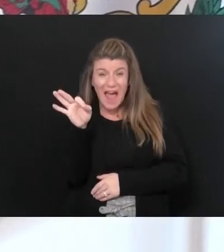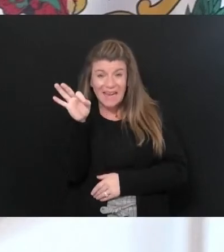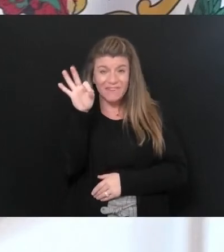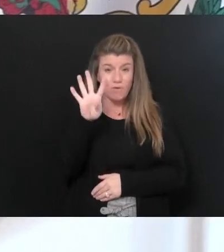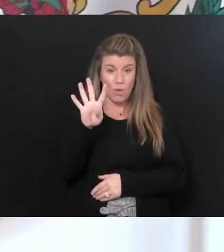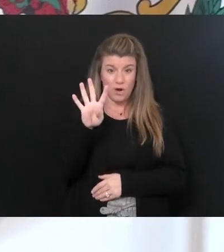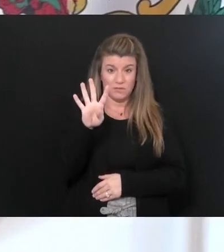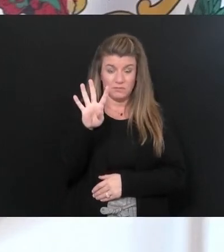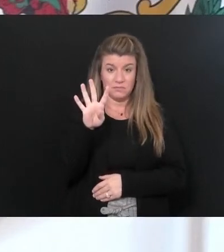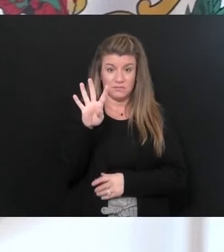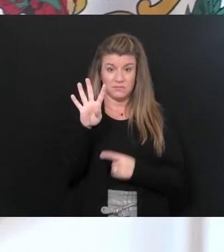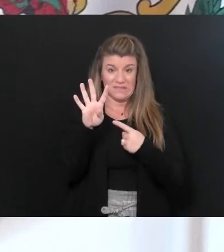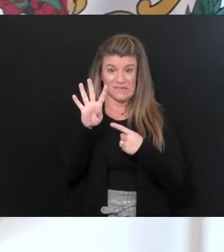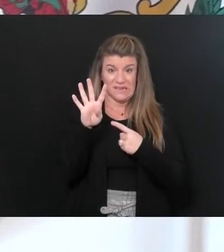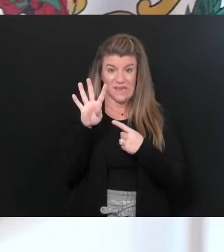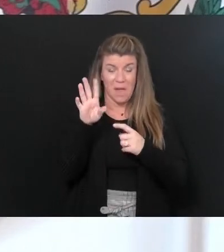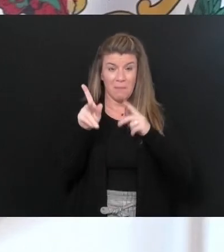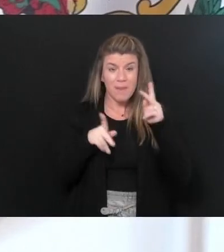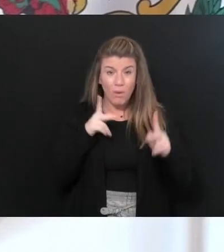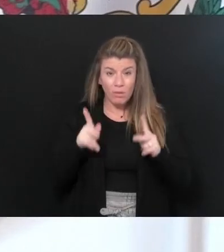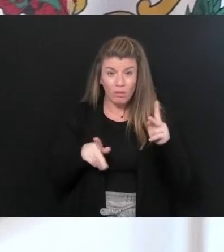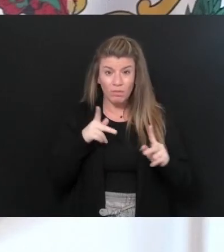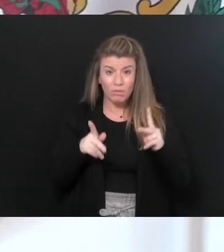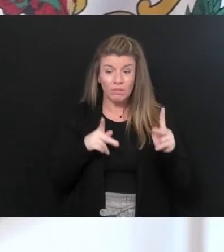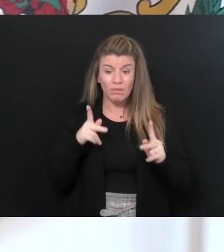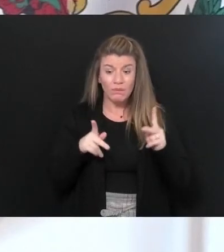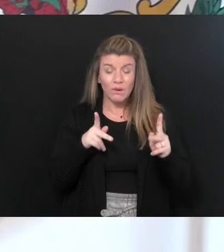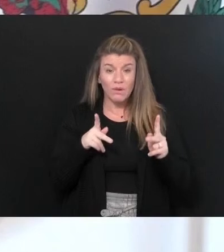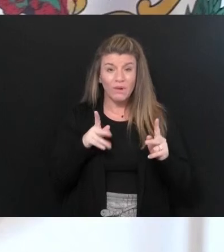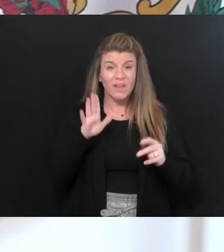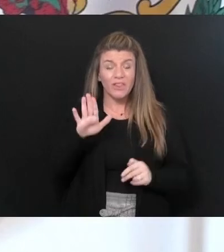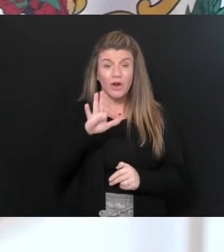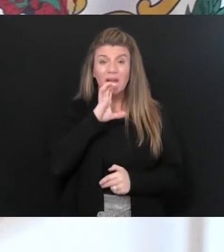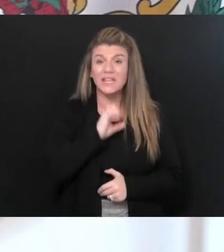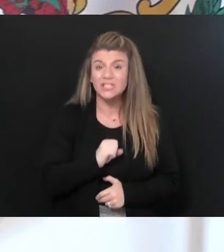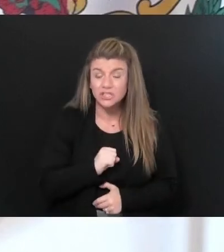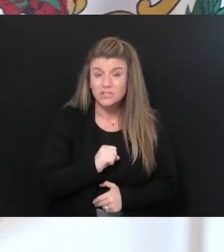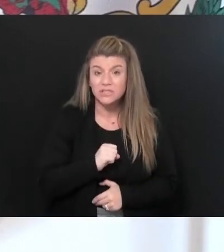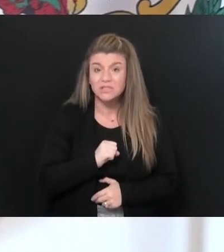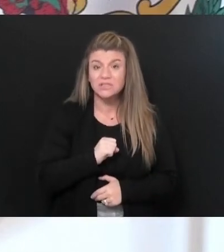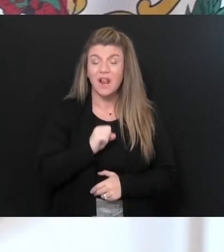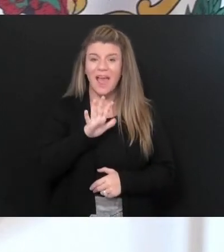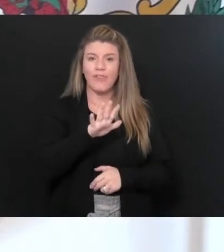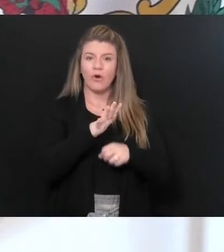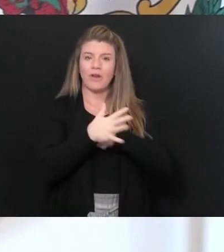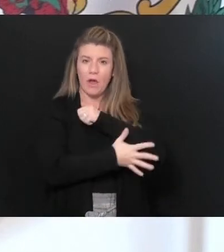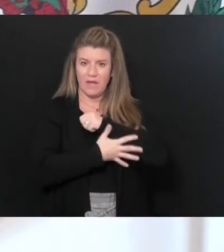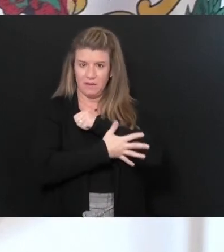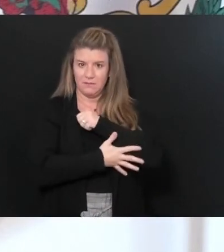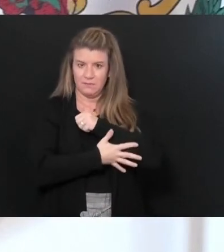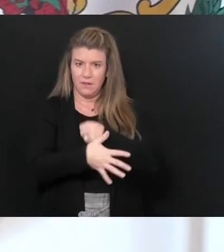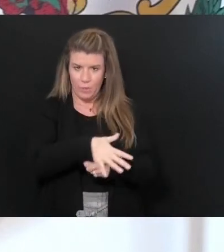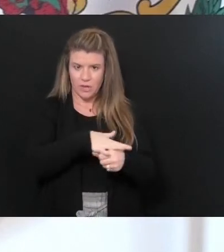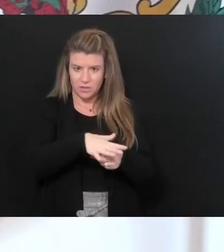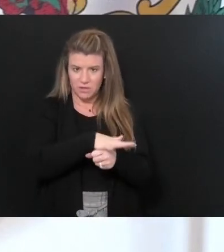1,194 people, their age, and their county.